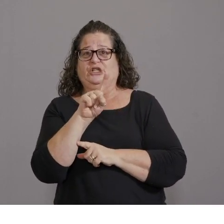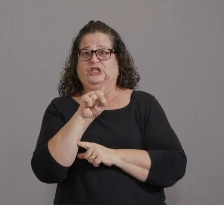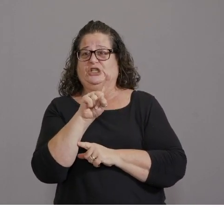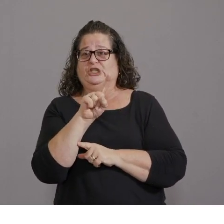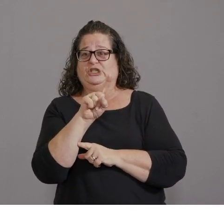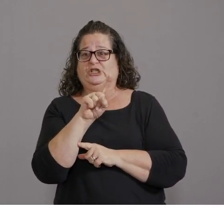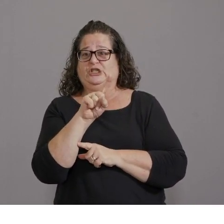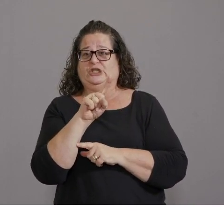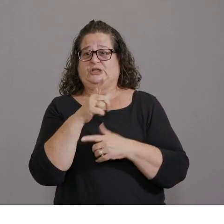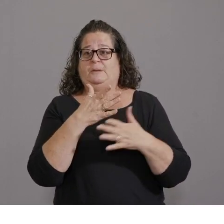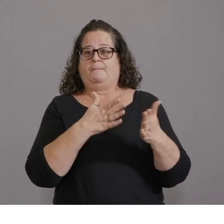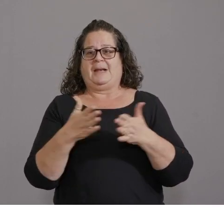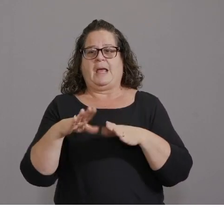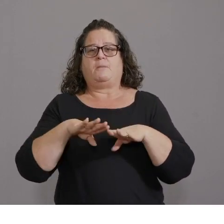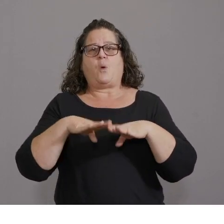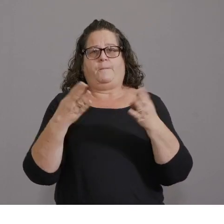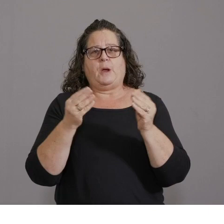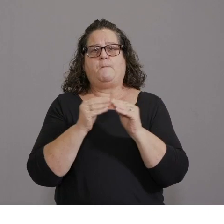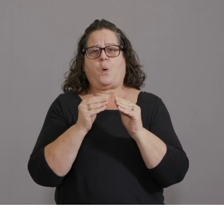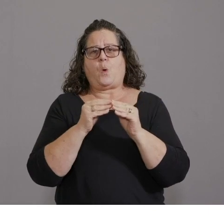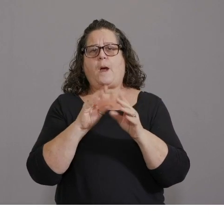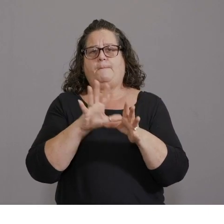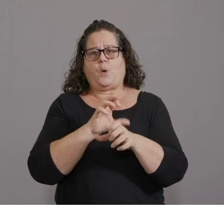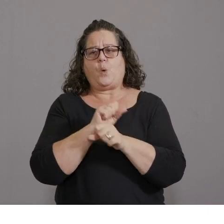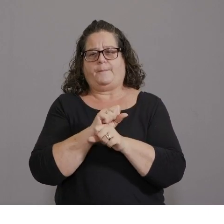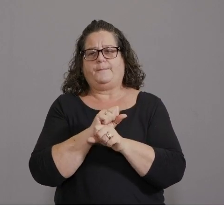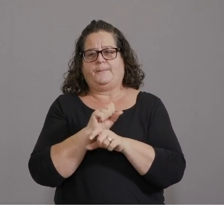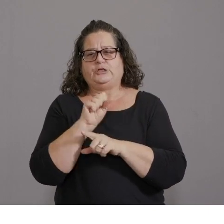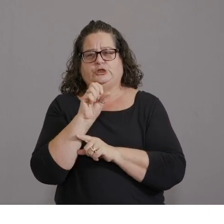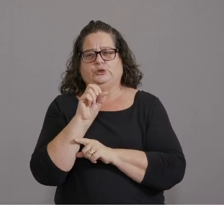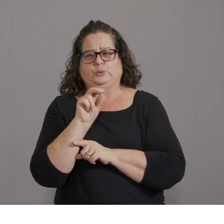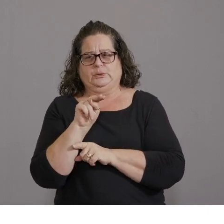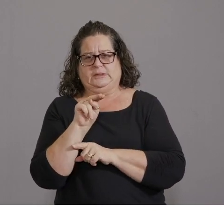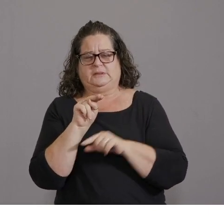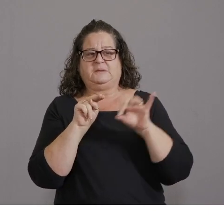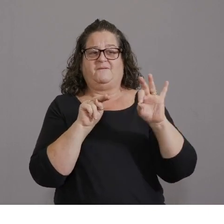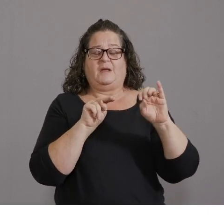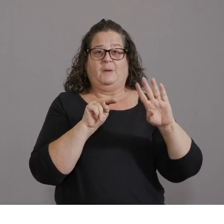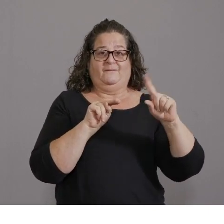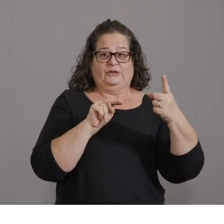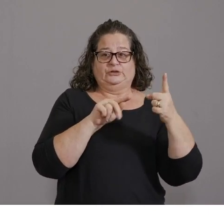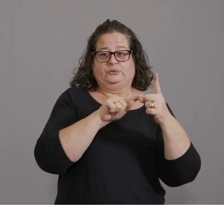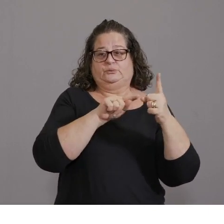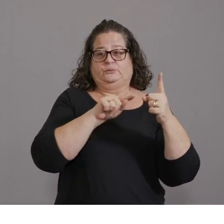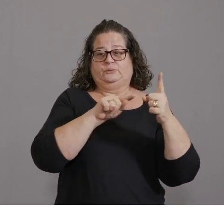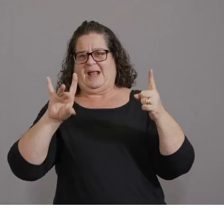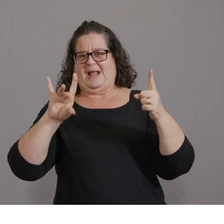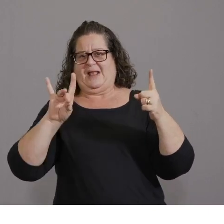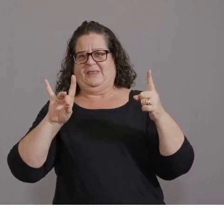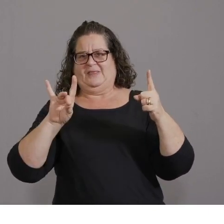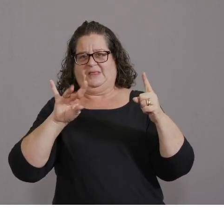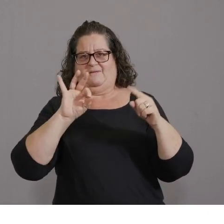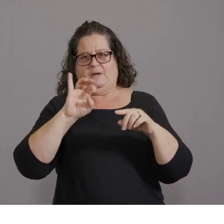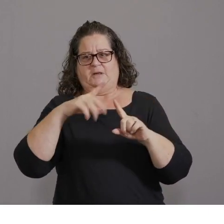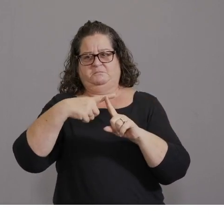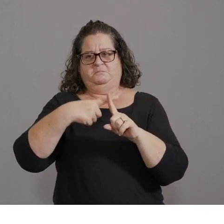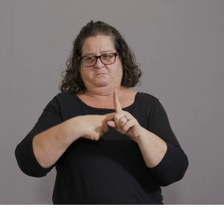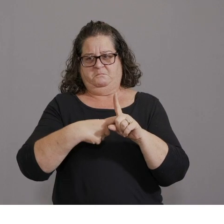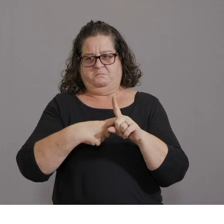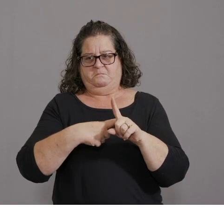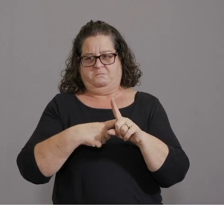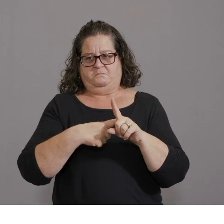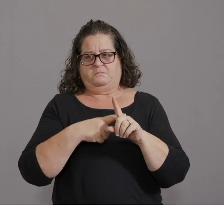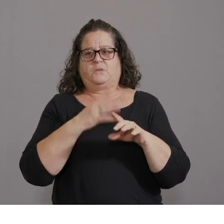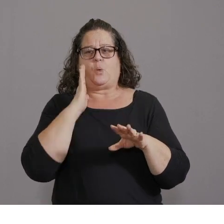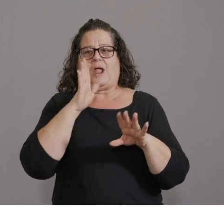appointments that will be between February 1st and February 28th. Those appointments will open up January